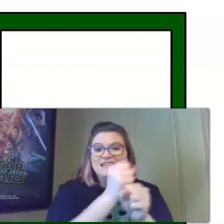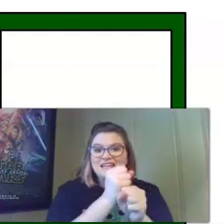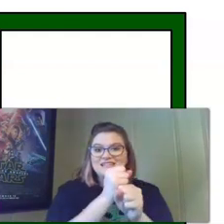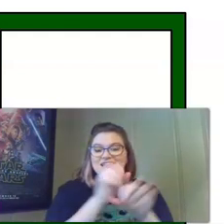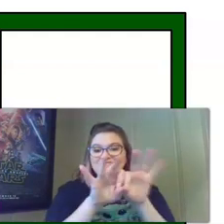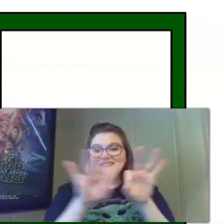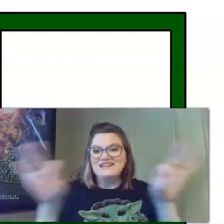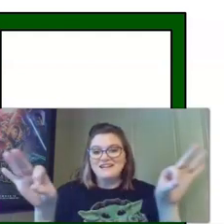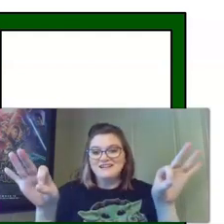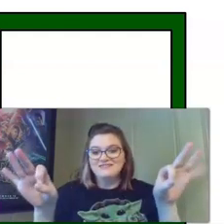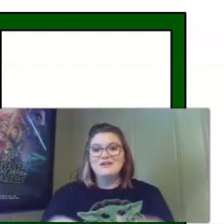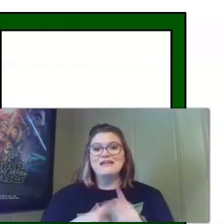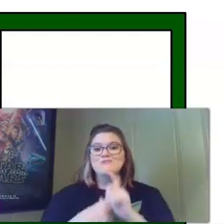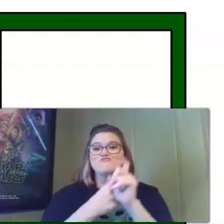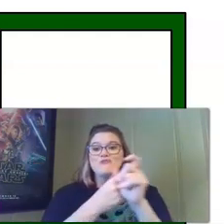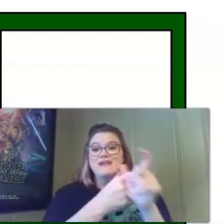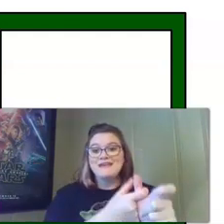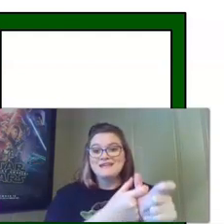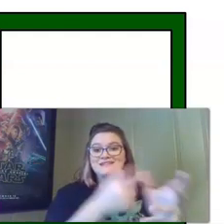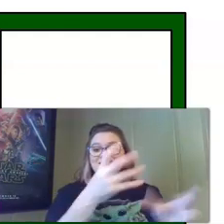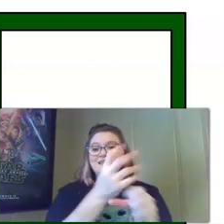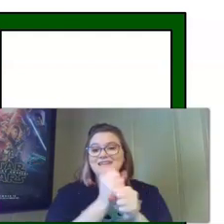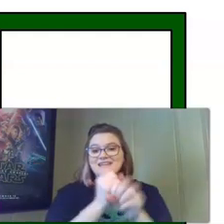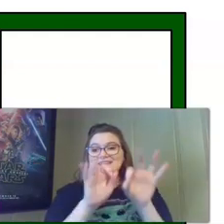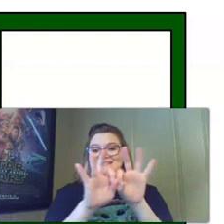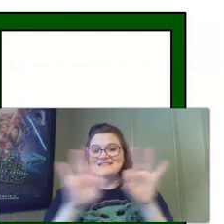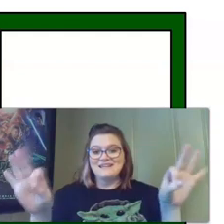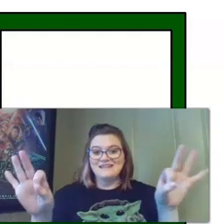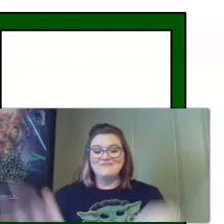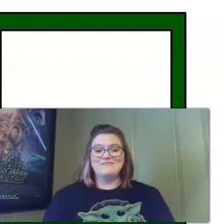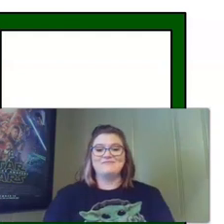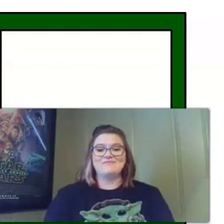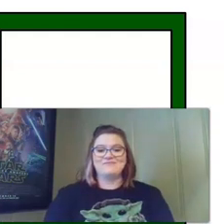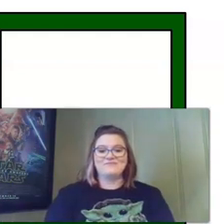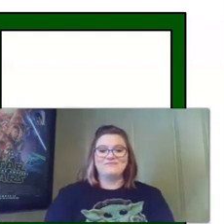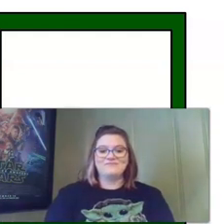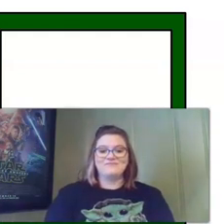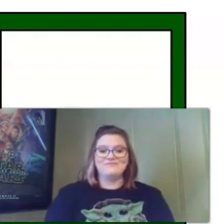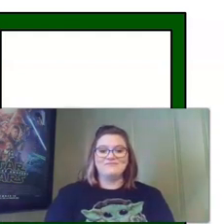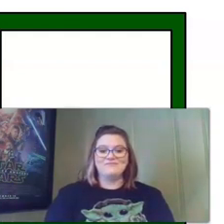to get the stick. Ran to get the stick.